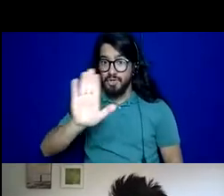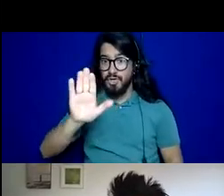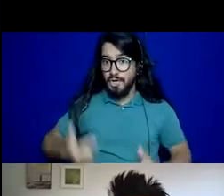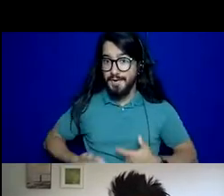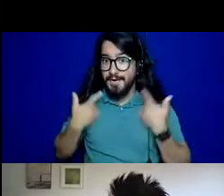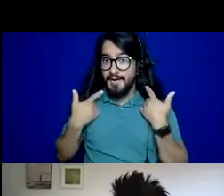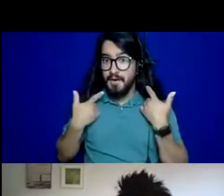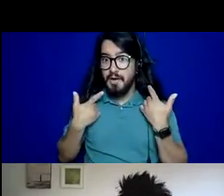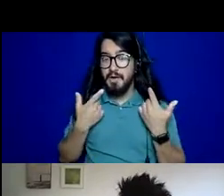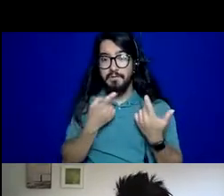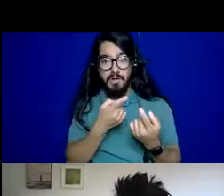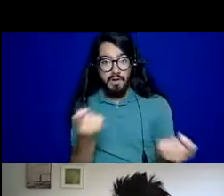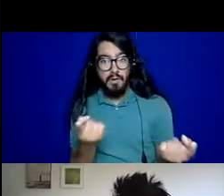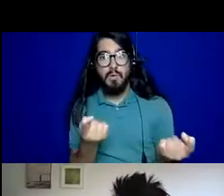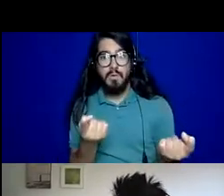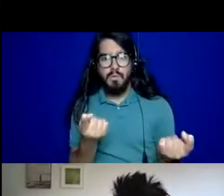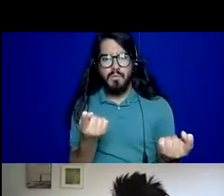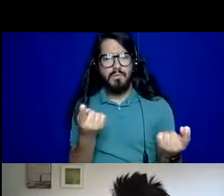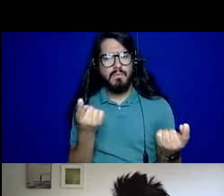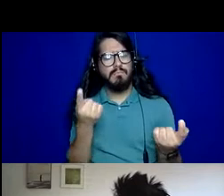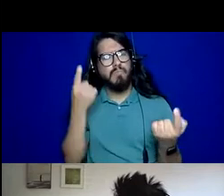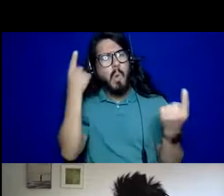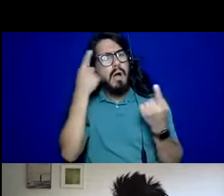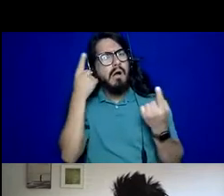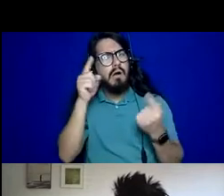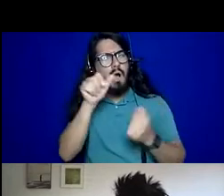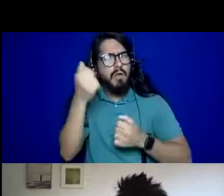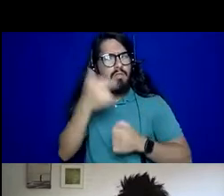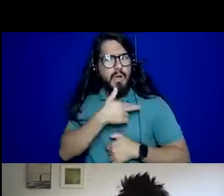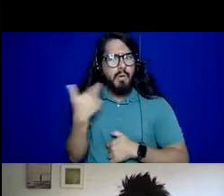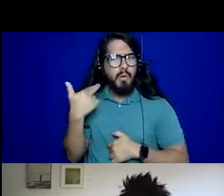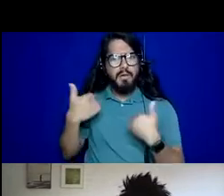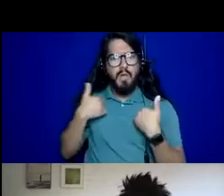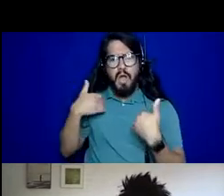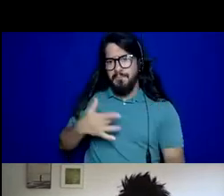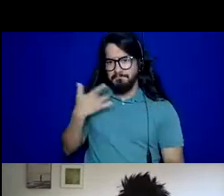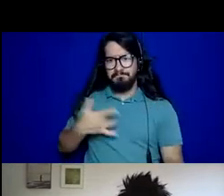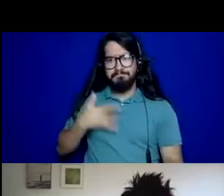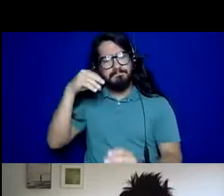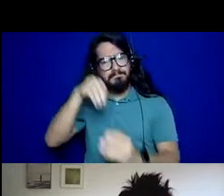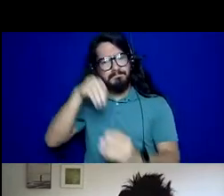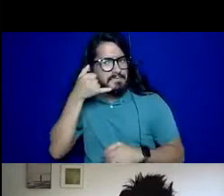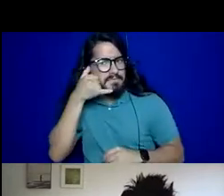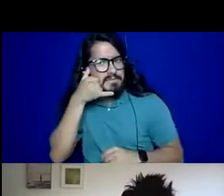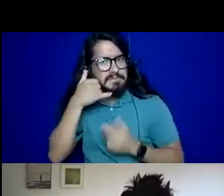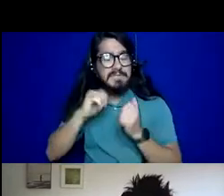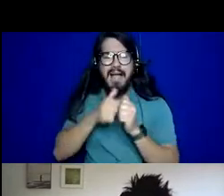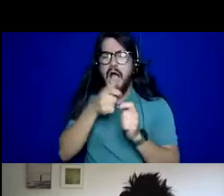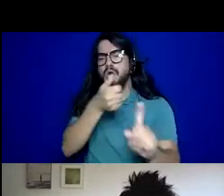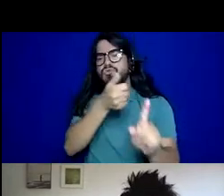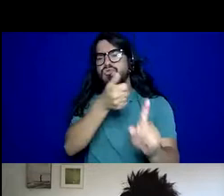work, what are the risks to you of having sensors like these on your devices, and how are you managing